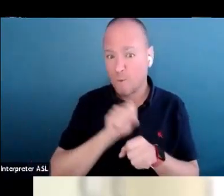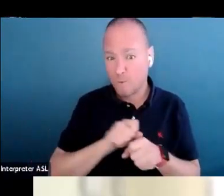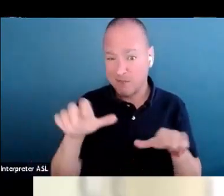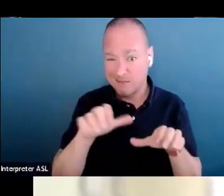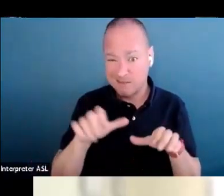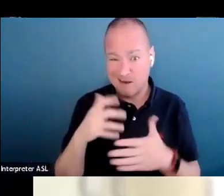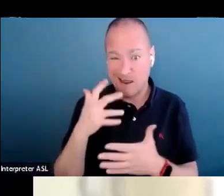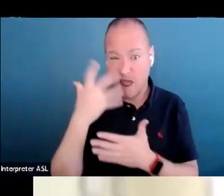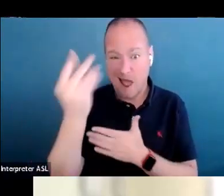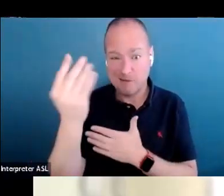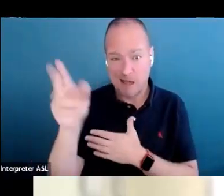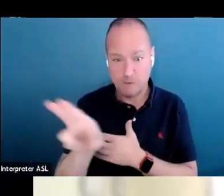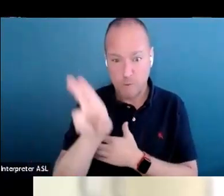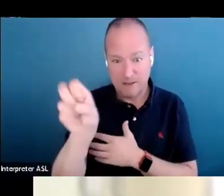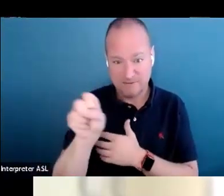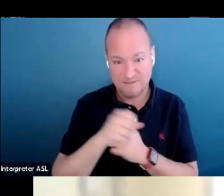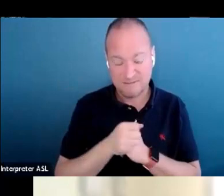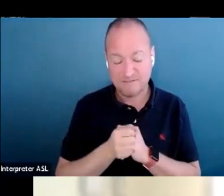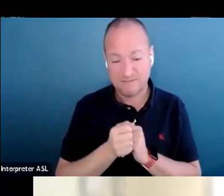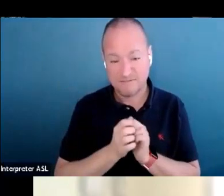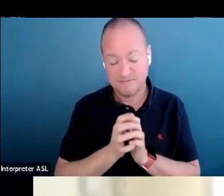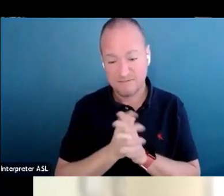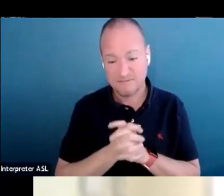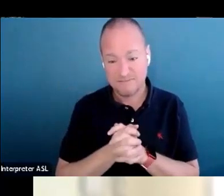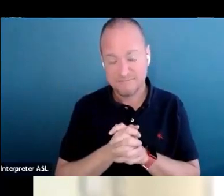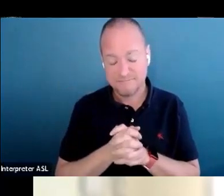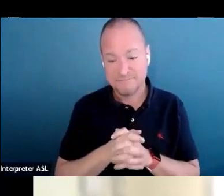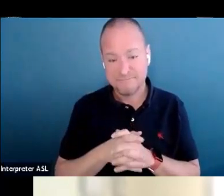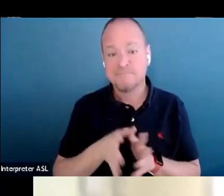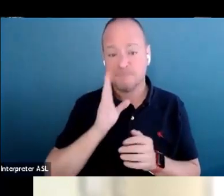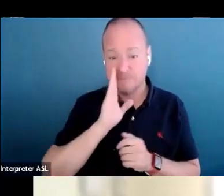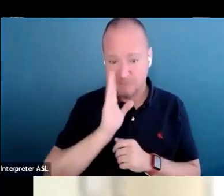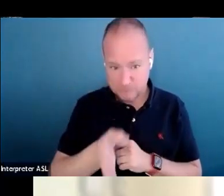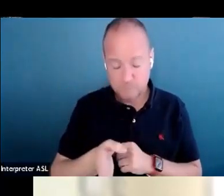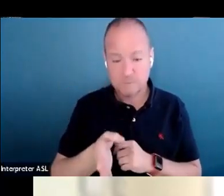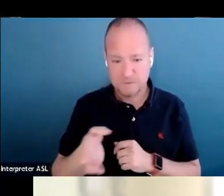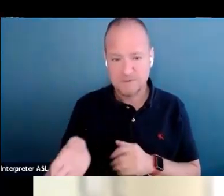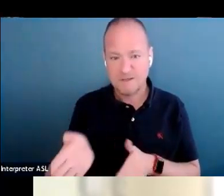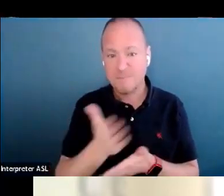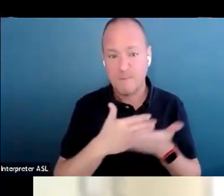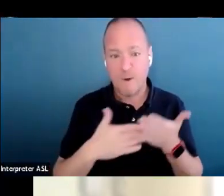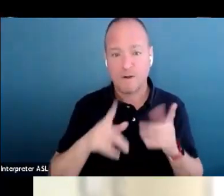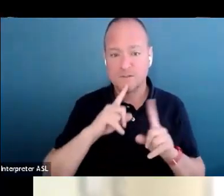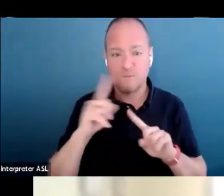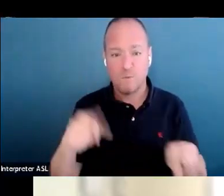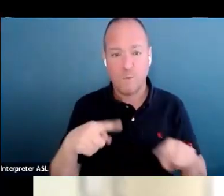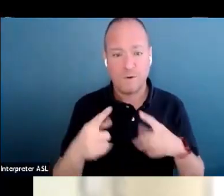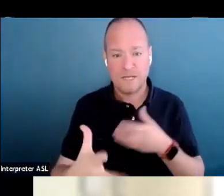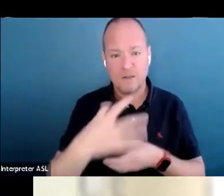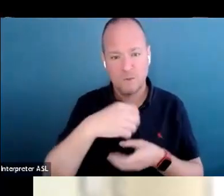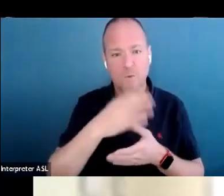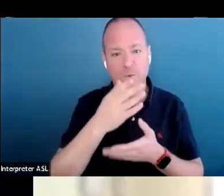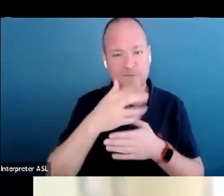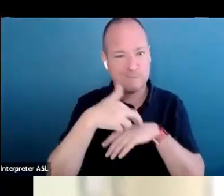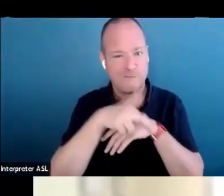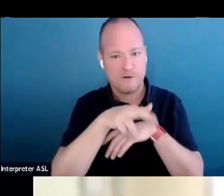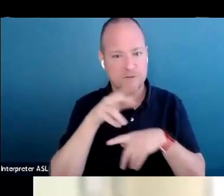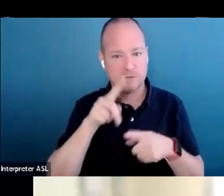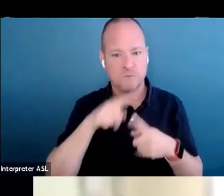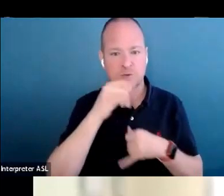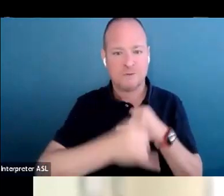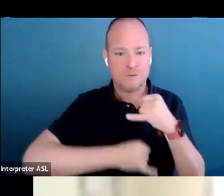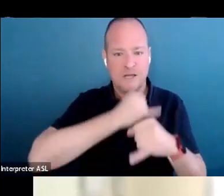outside the US. So so there are sections of the report that include some references to